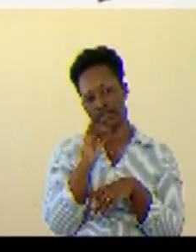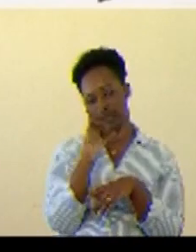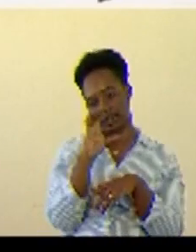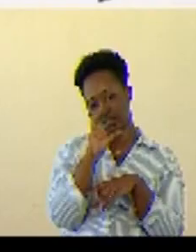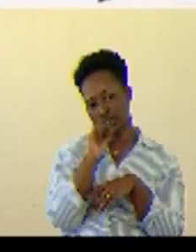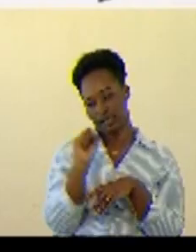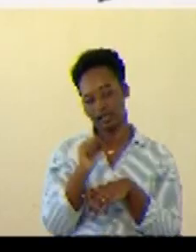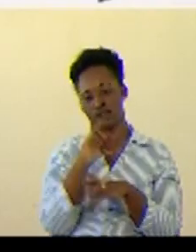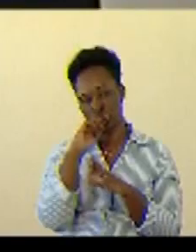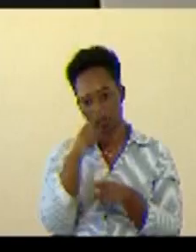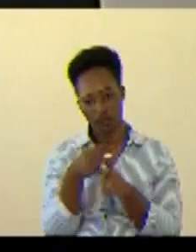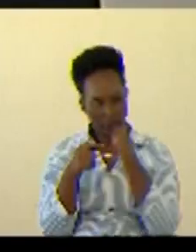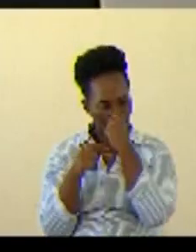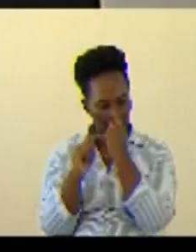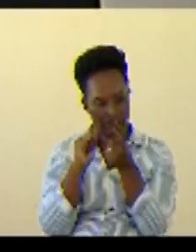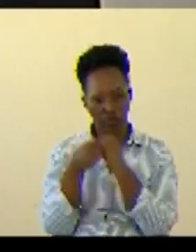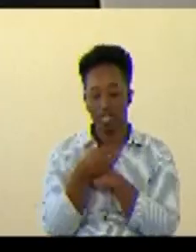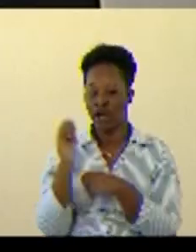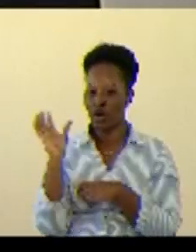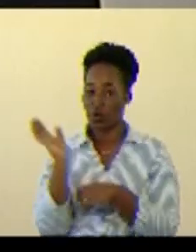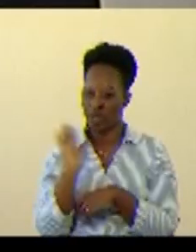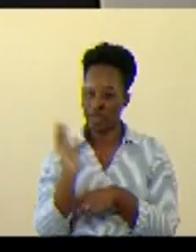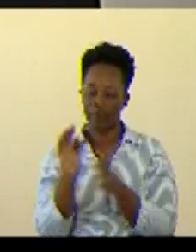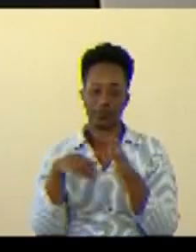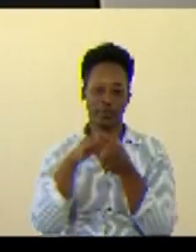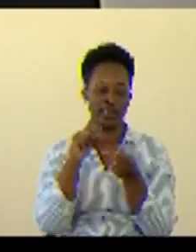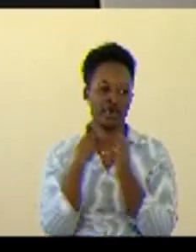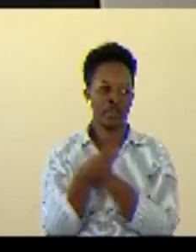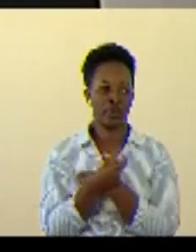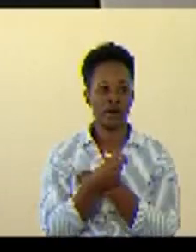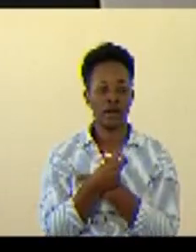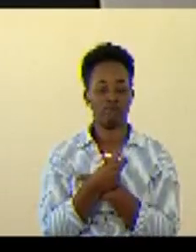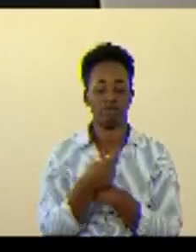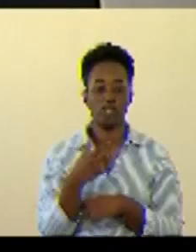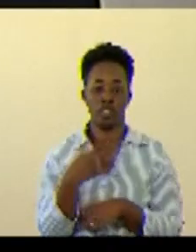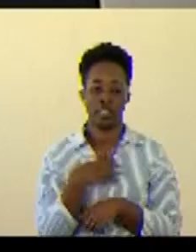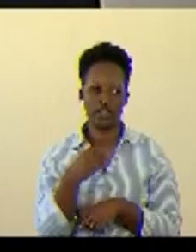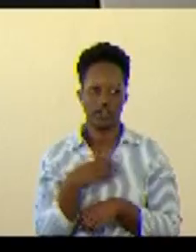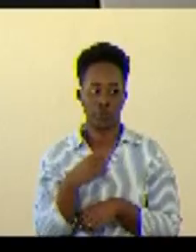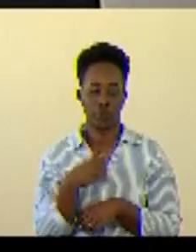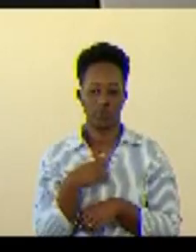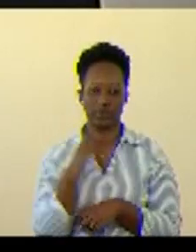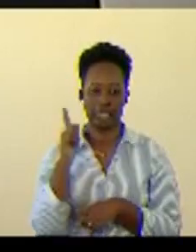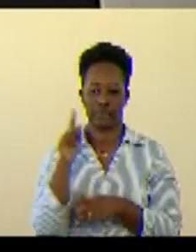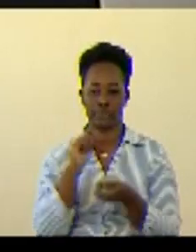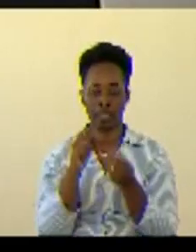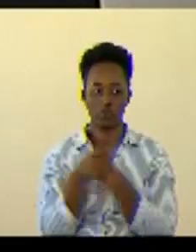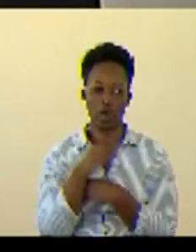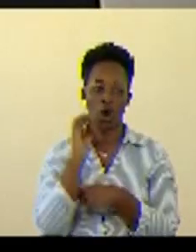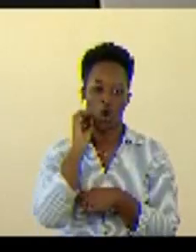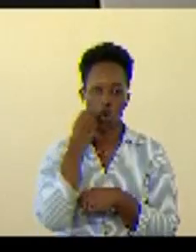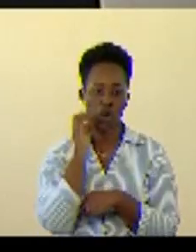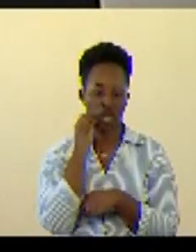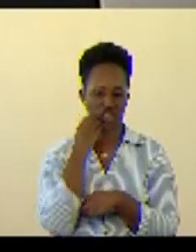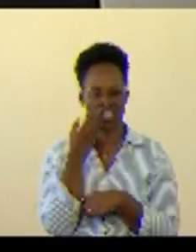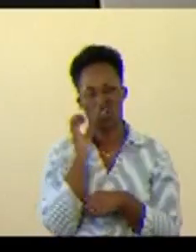into green, to yellow, and finally to orange. This one also depends on, we call it to be moderate